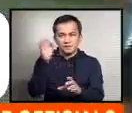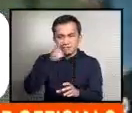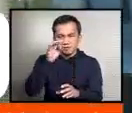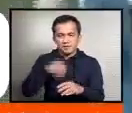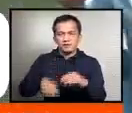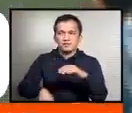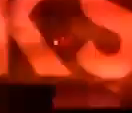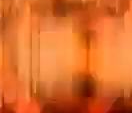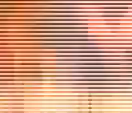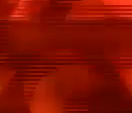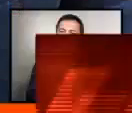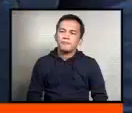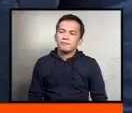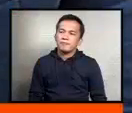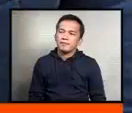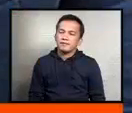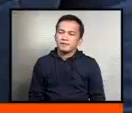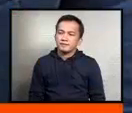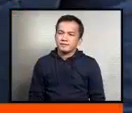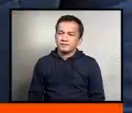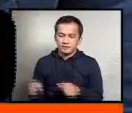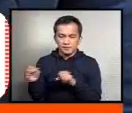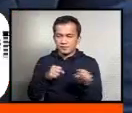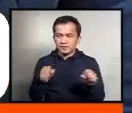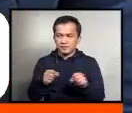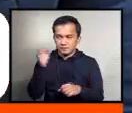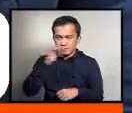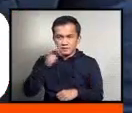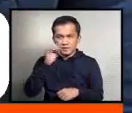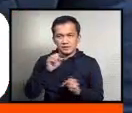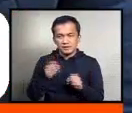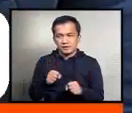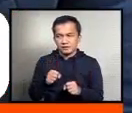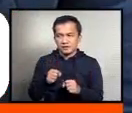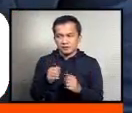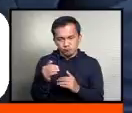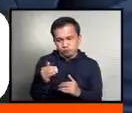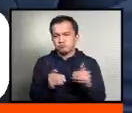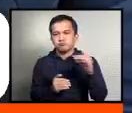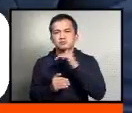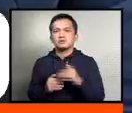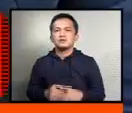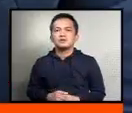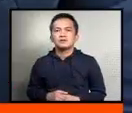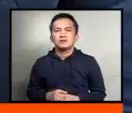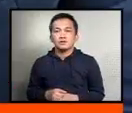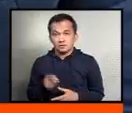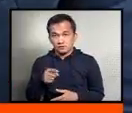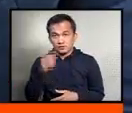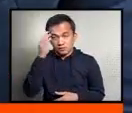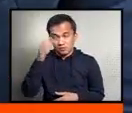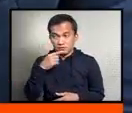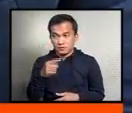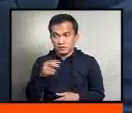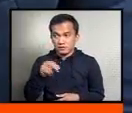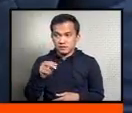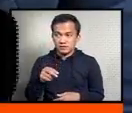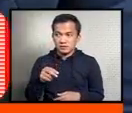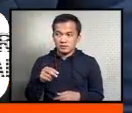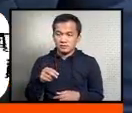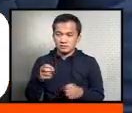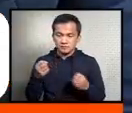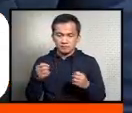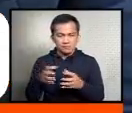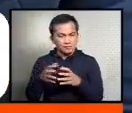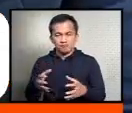sa football. It's a sport that the Filipinos can excel in. And you know, it just needs a lot of